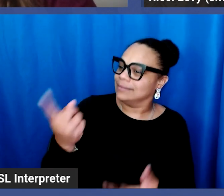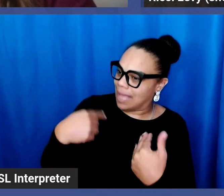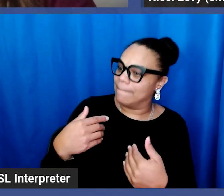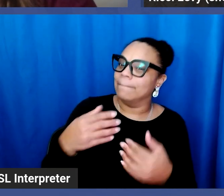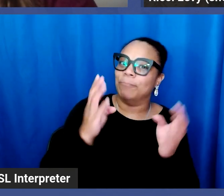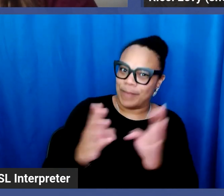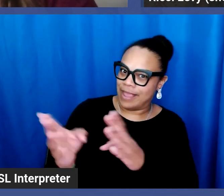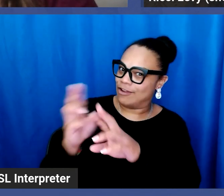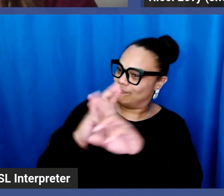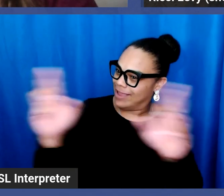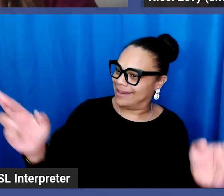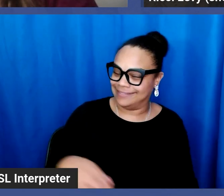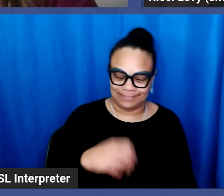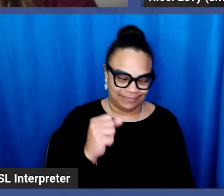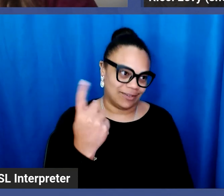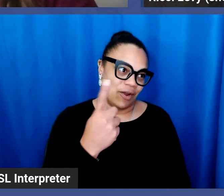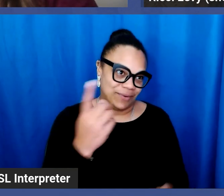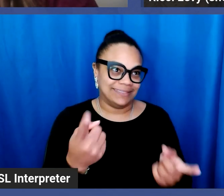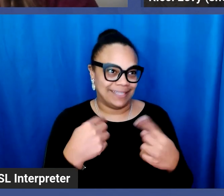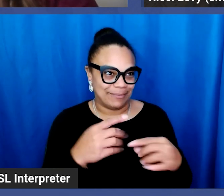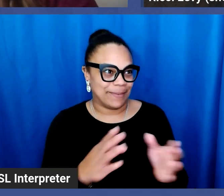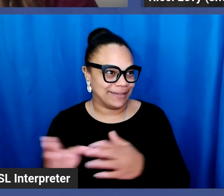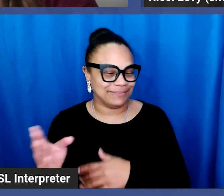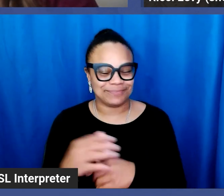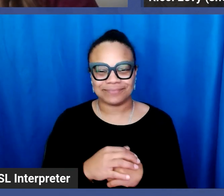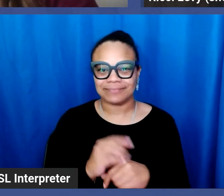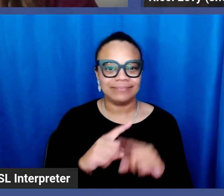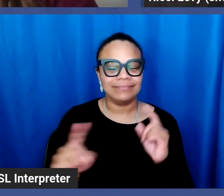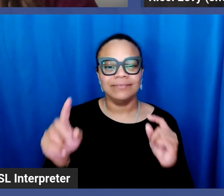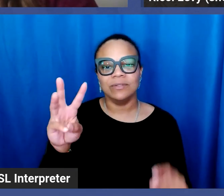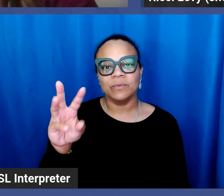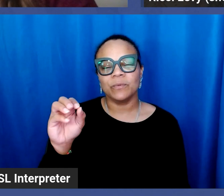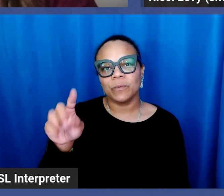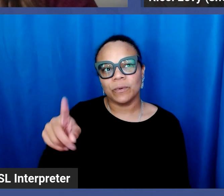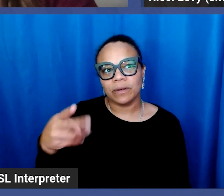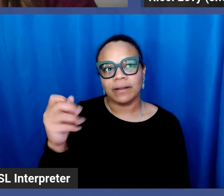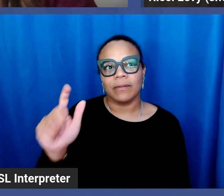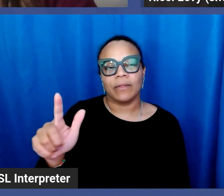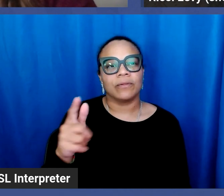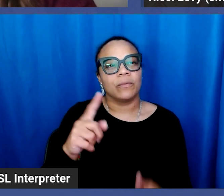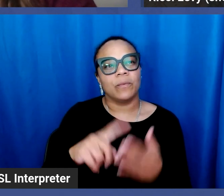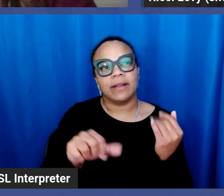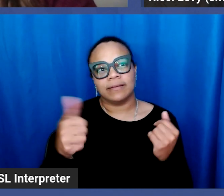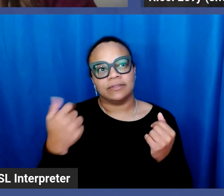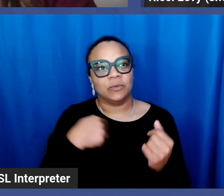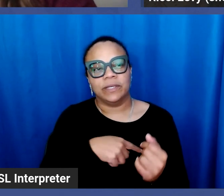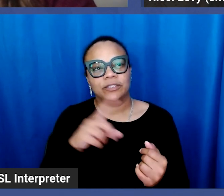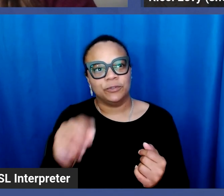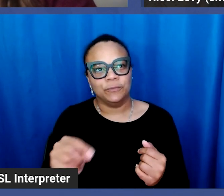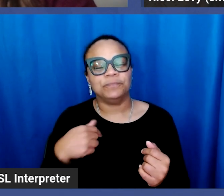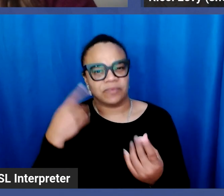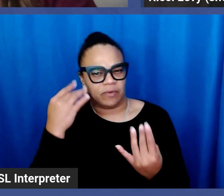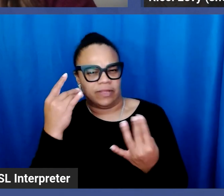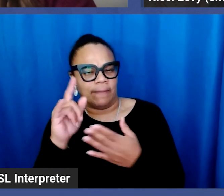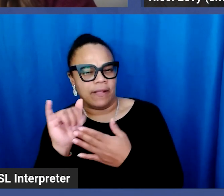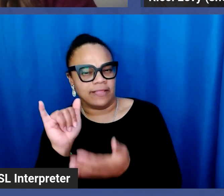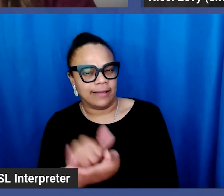Always prepared. Yeah. What does Woodhull do? So I was thinking about that.